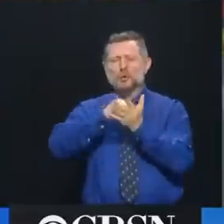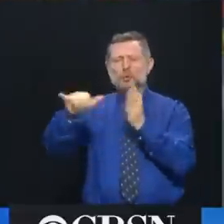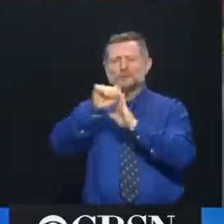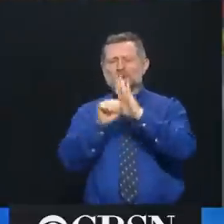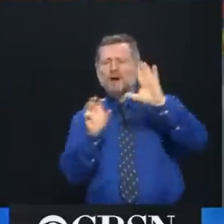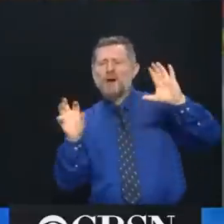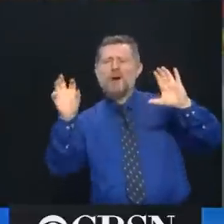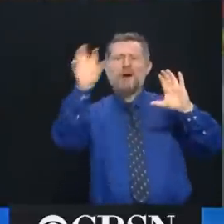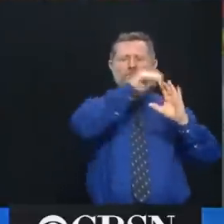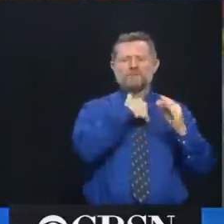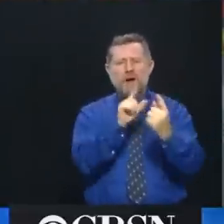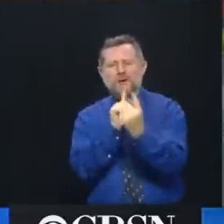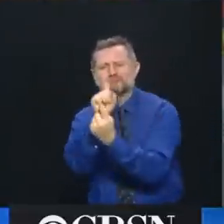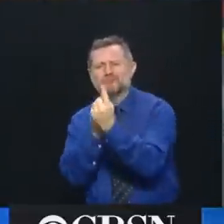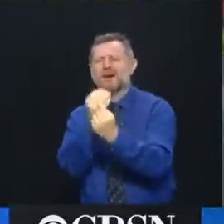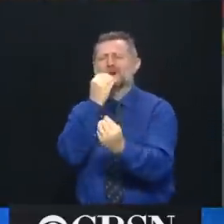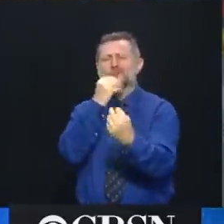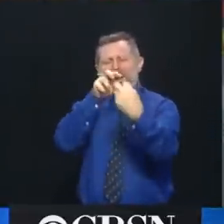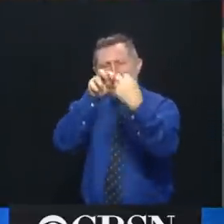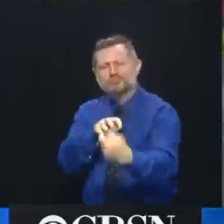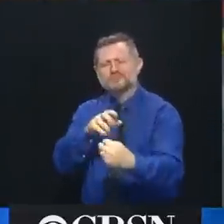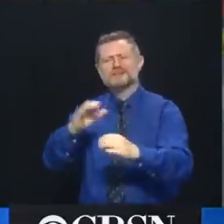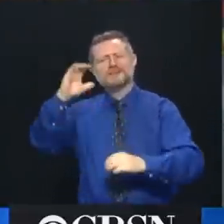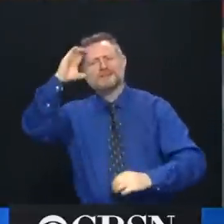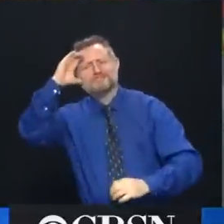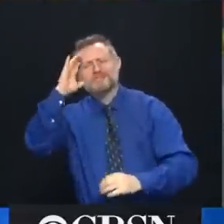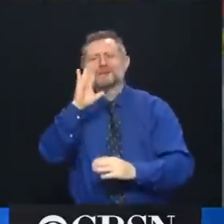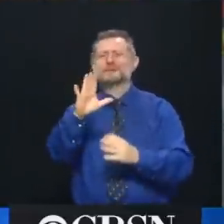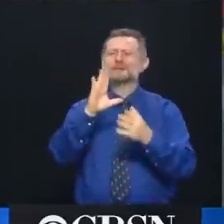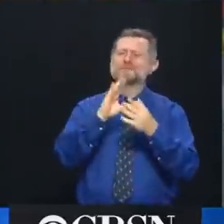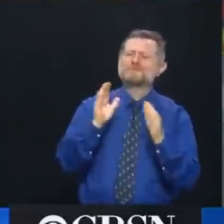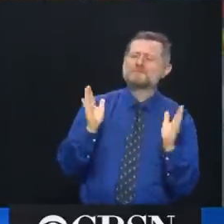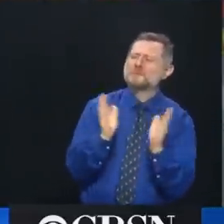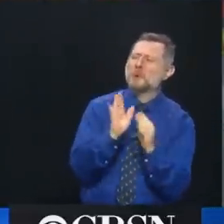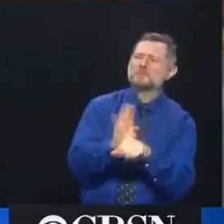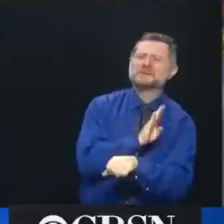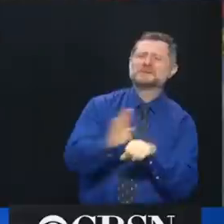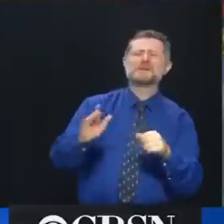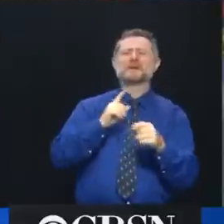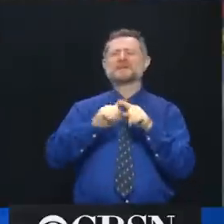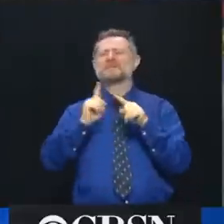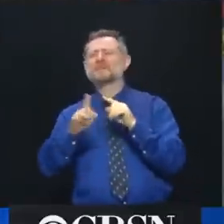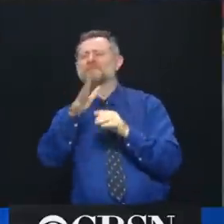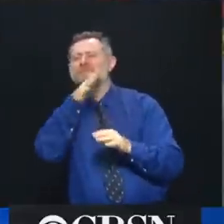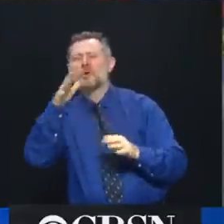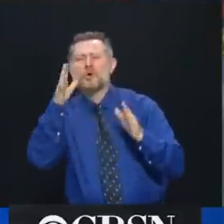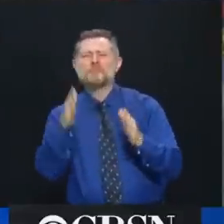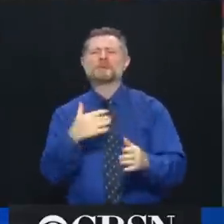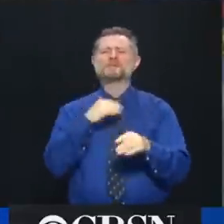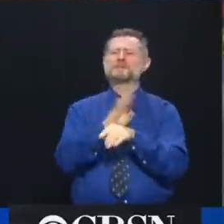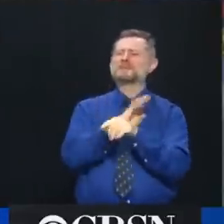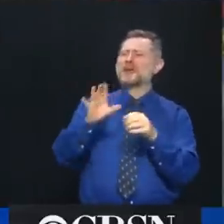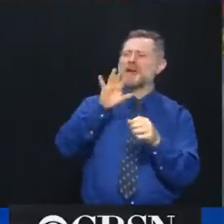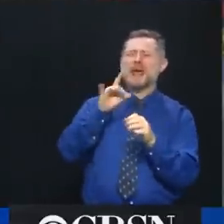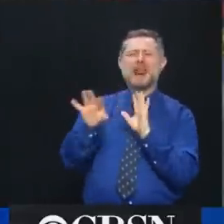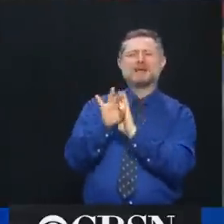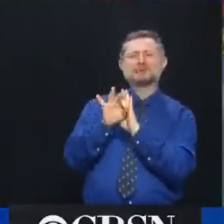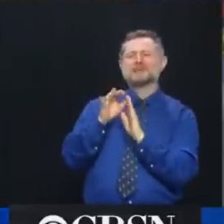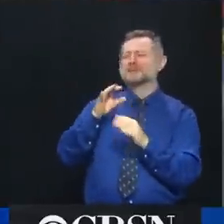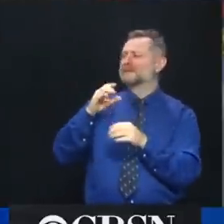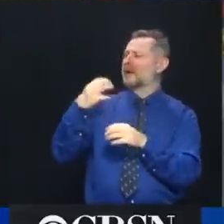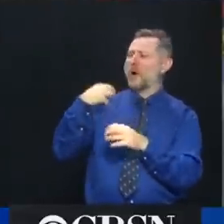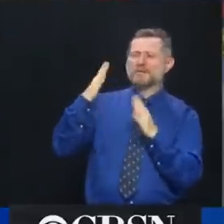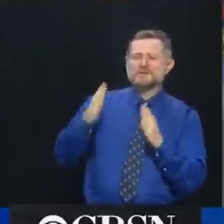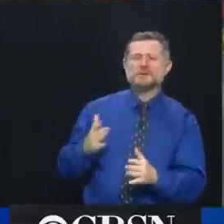supported your small businesses listened to farmers engaged local officials and worked to revitalize long